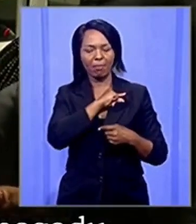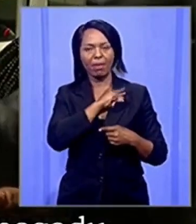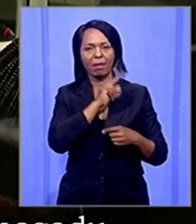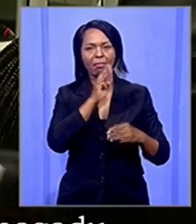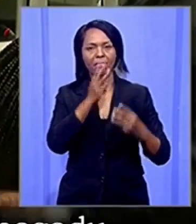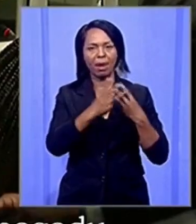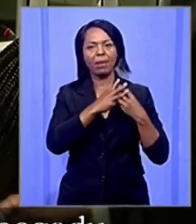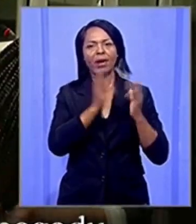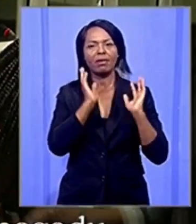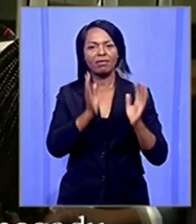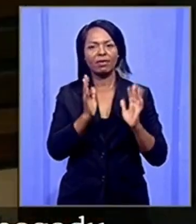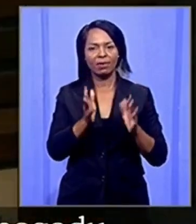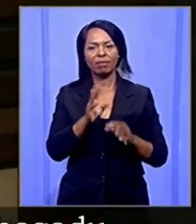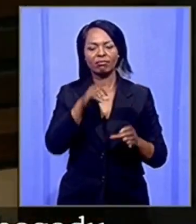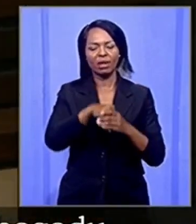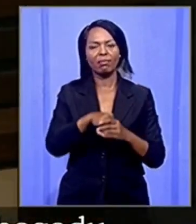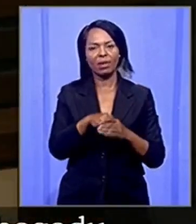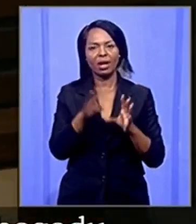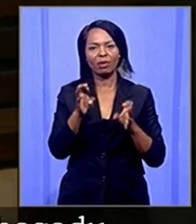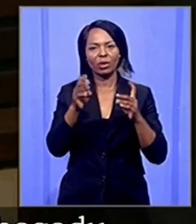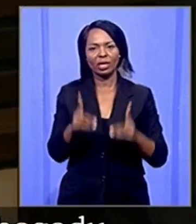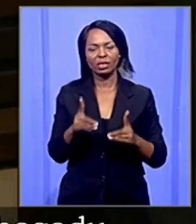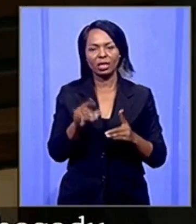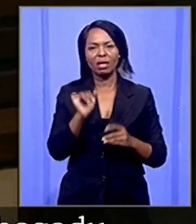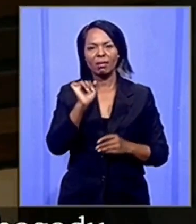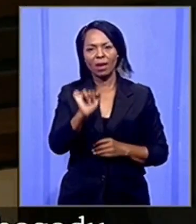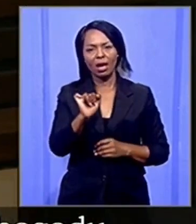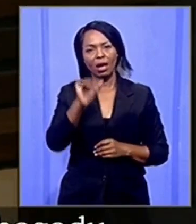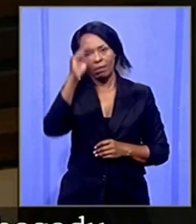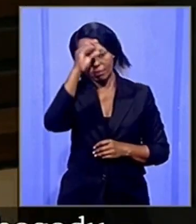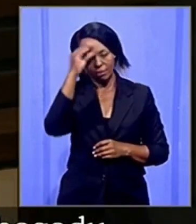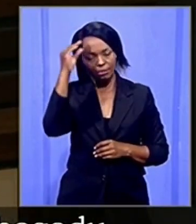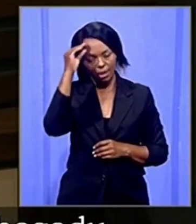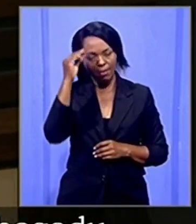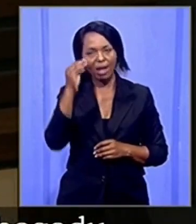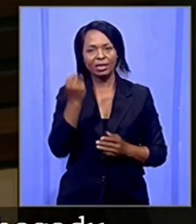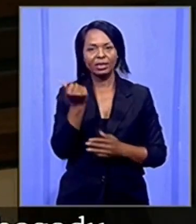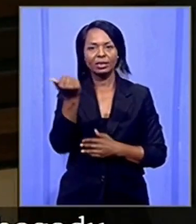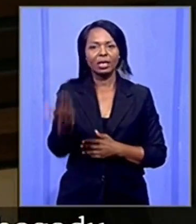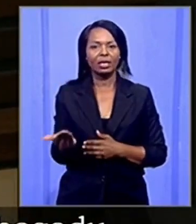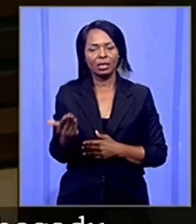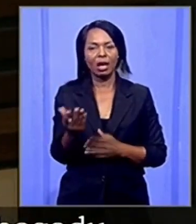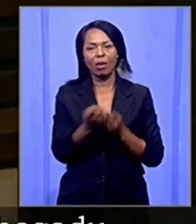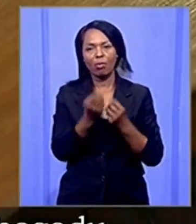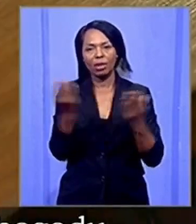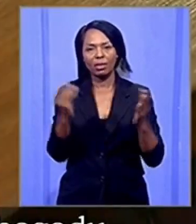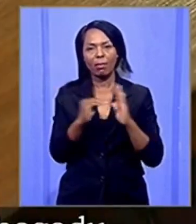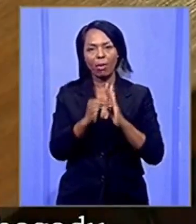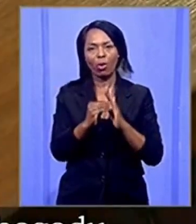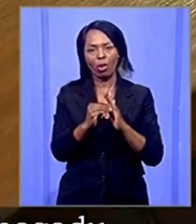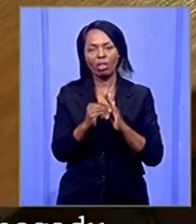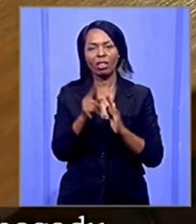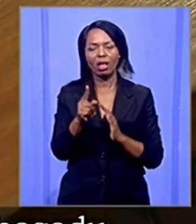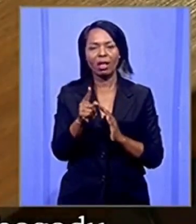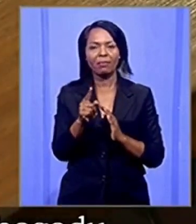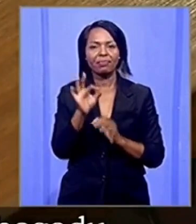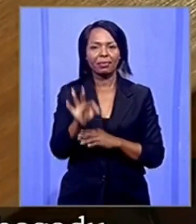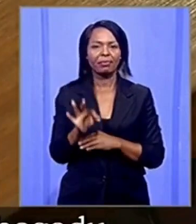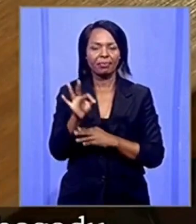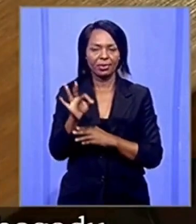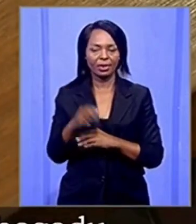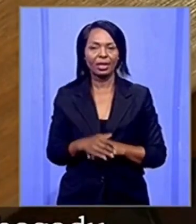mo tumalanong ya manno a baithuti ba baoki e jang diranta di le dimilione di le 13. Tonakgolo Zamanisol a re go